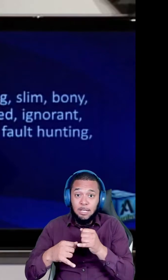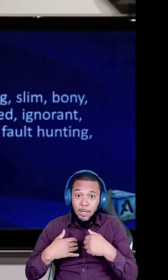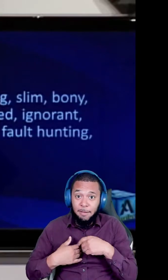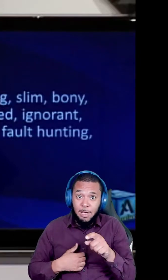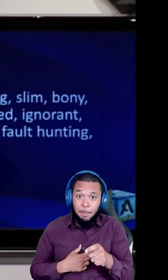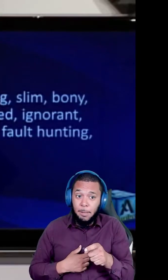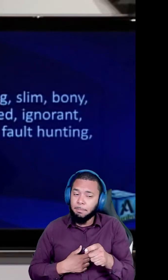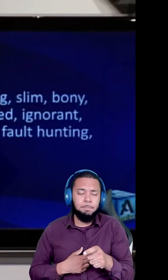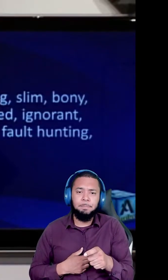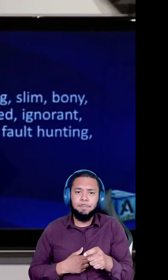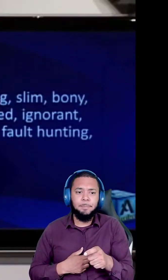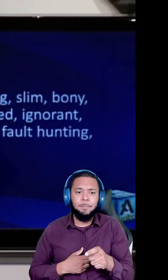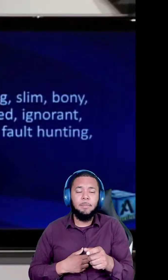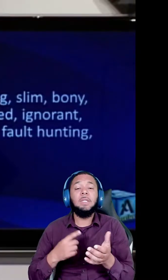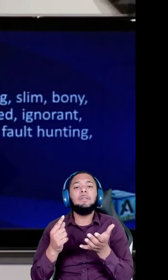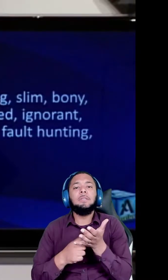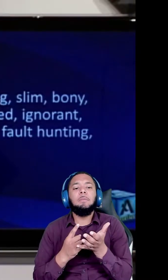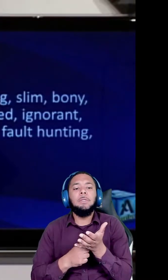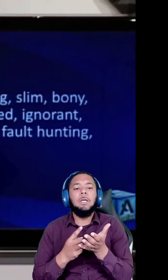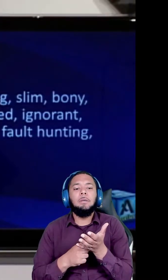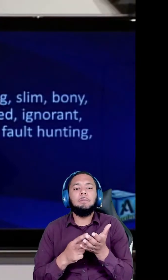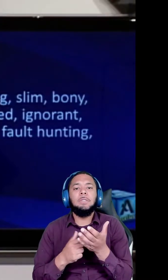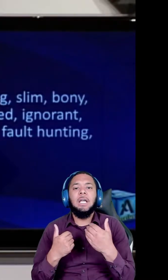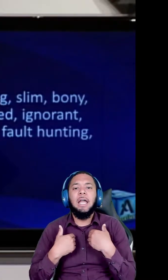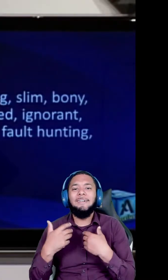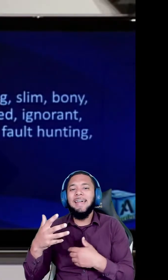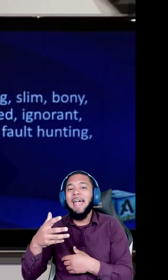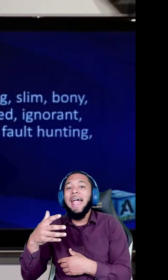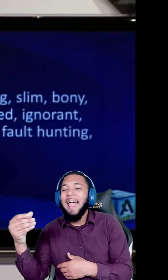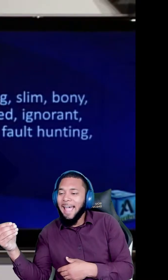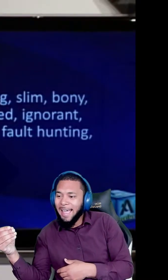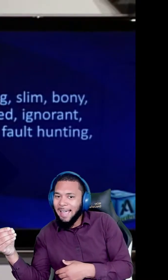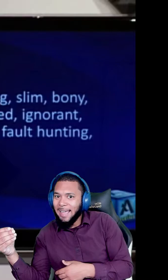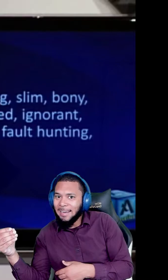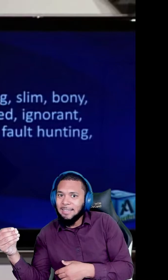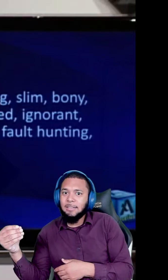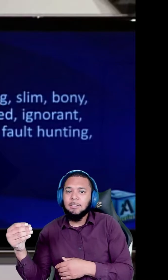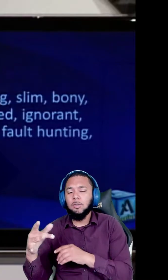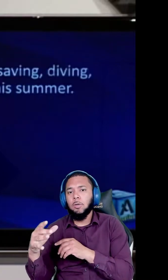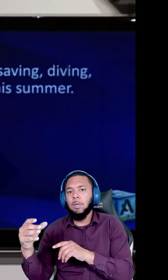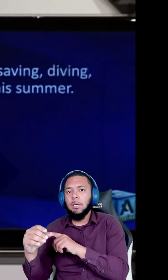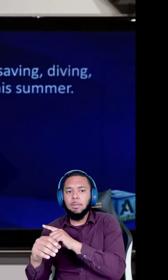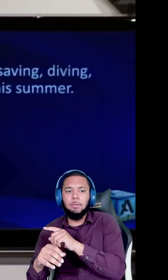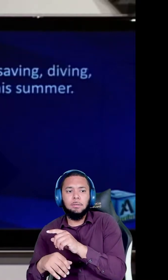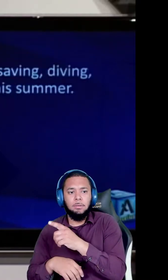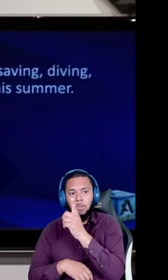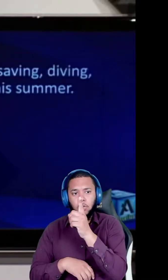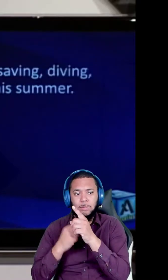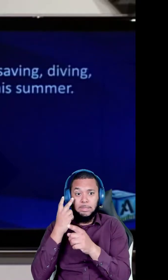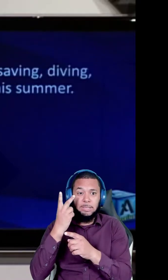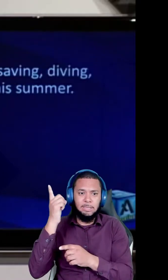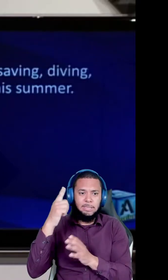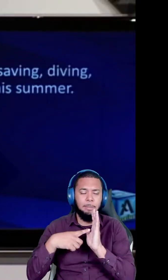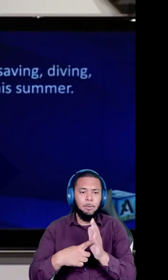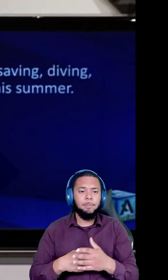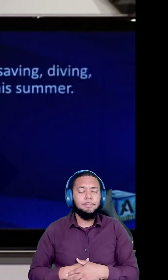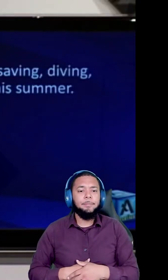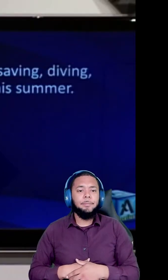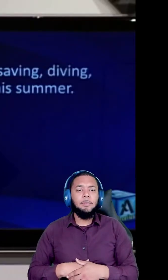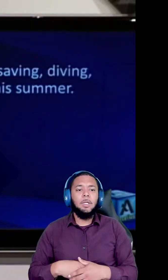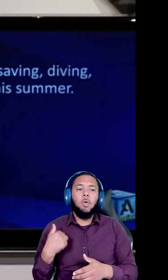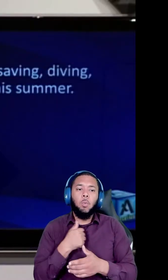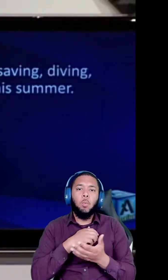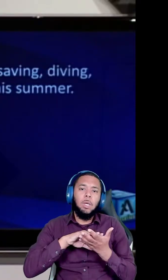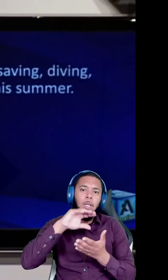as we write, there'll be a comma, there'll be an and before this last one. Let's look at an example of that. We are going to